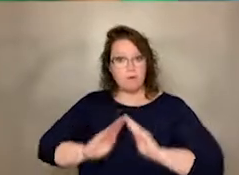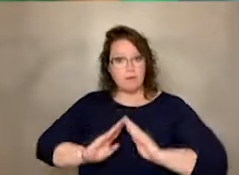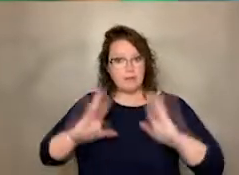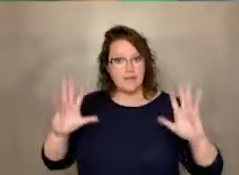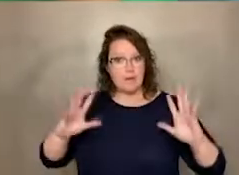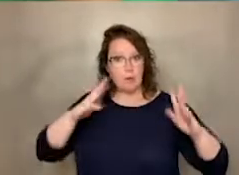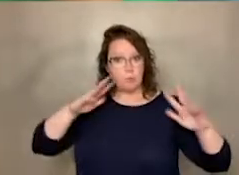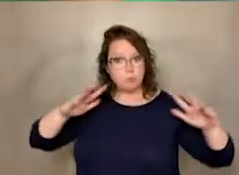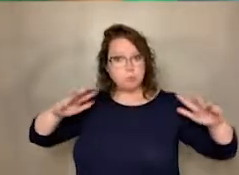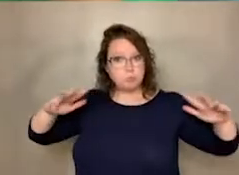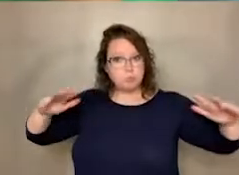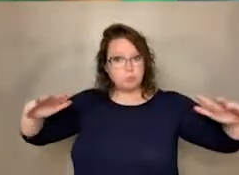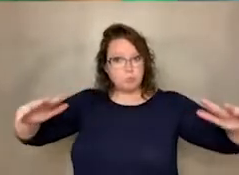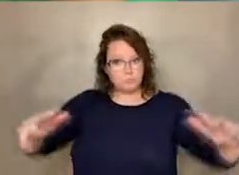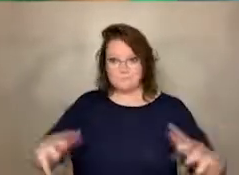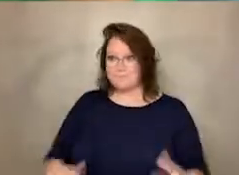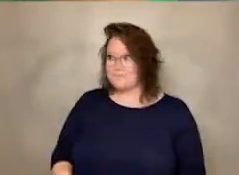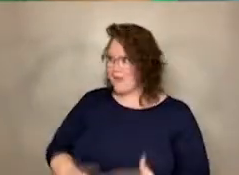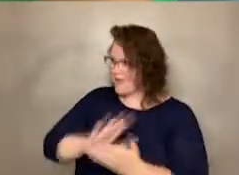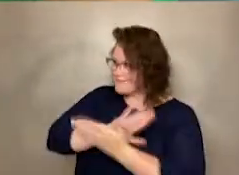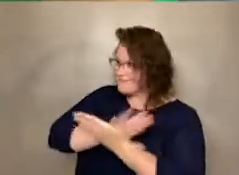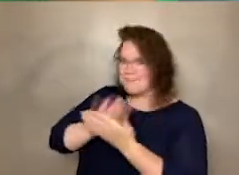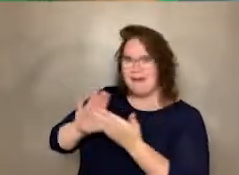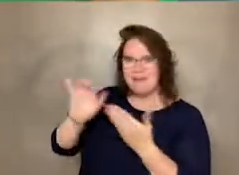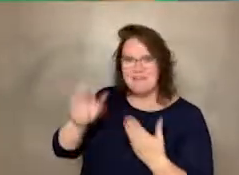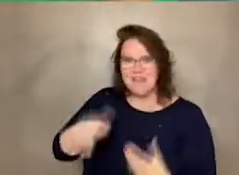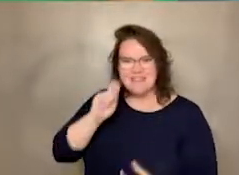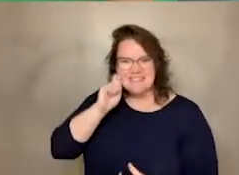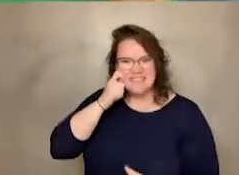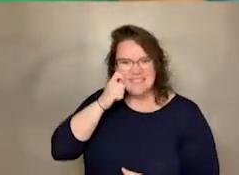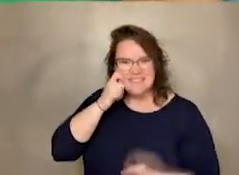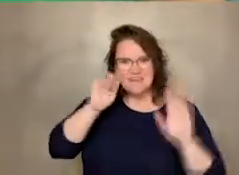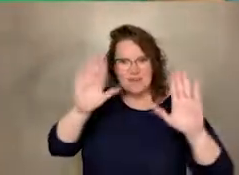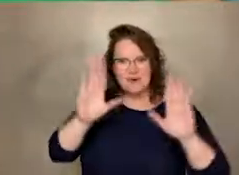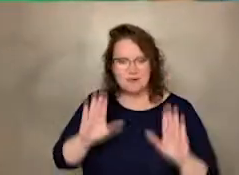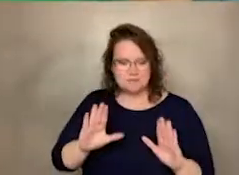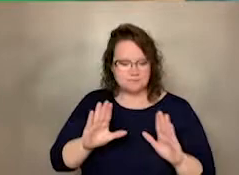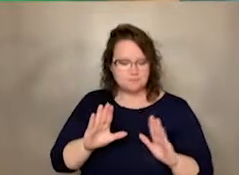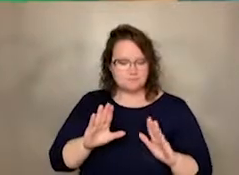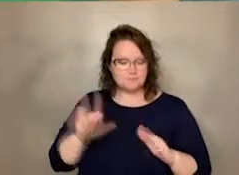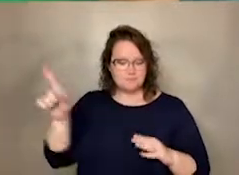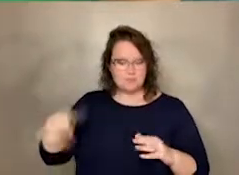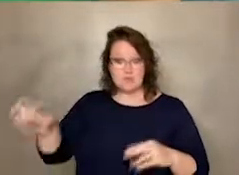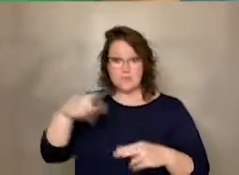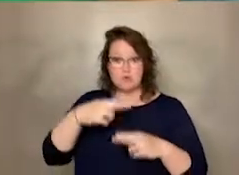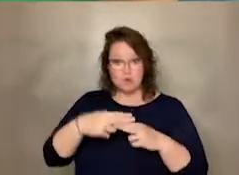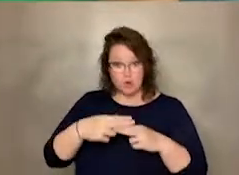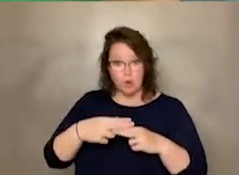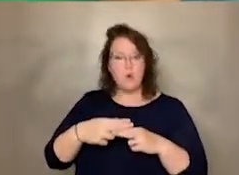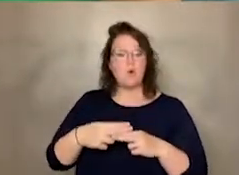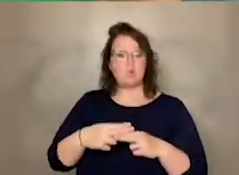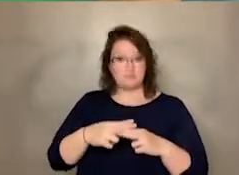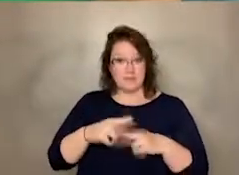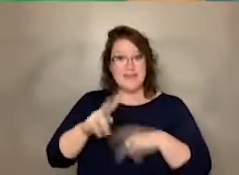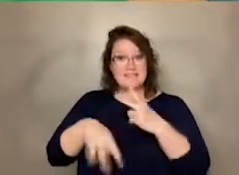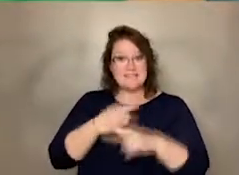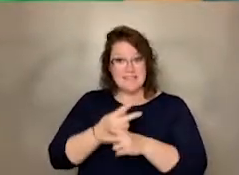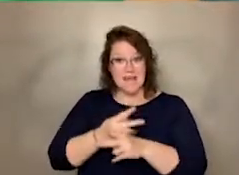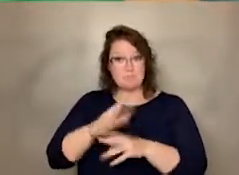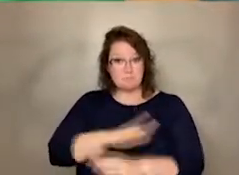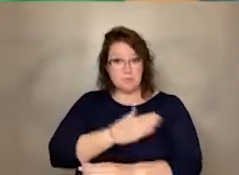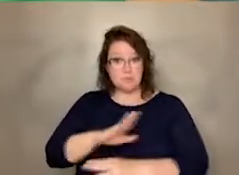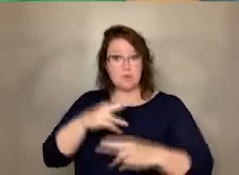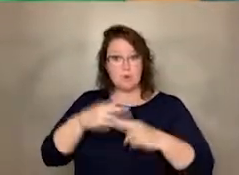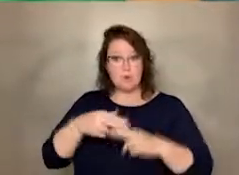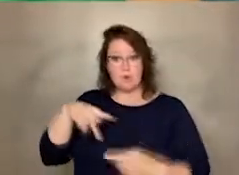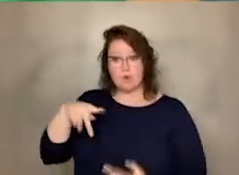Nice. That is pretty neat. Yeah. That's awesome. And these are called Percussion. percussions. Percussion. Well,